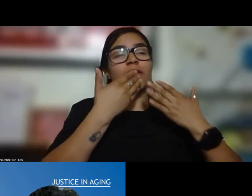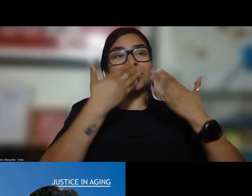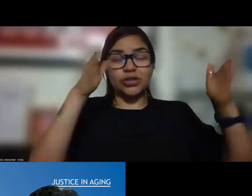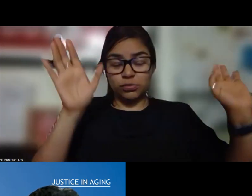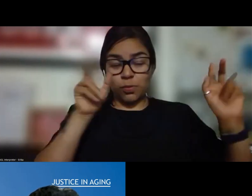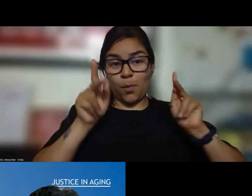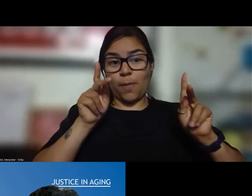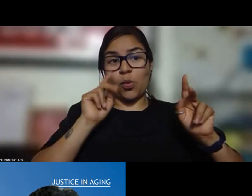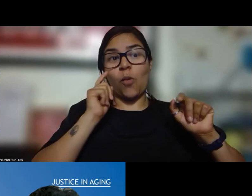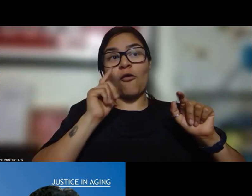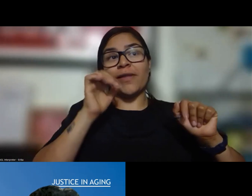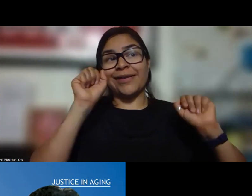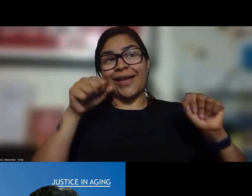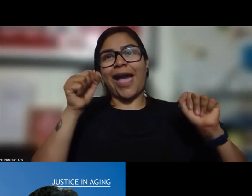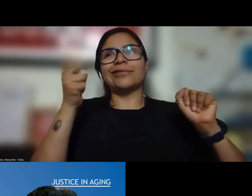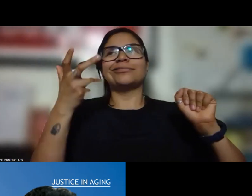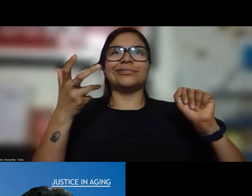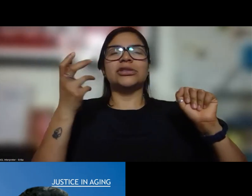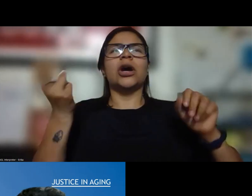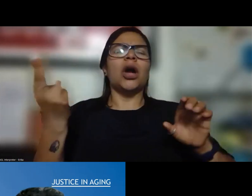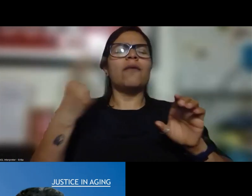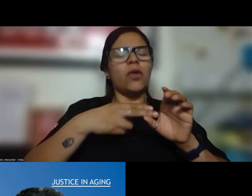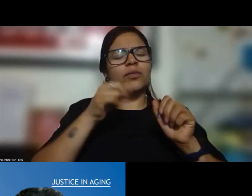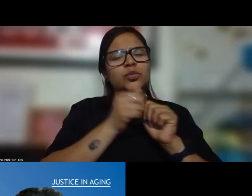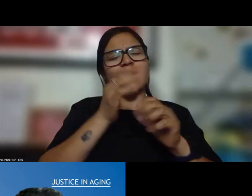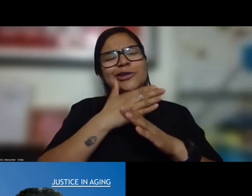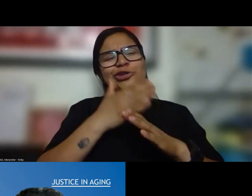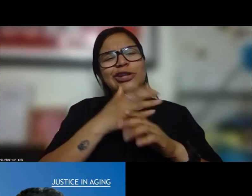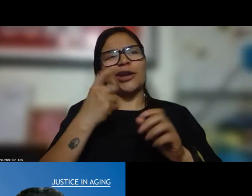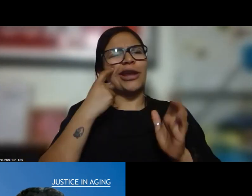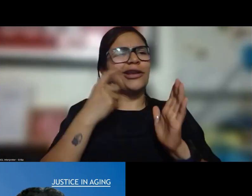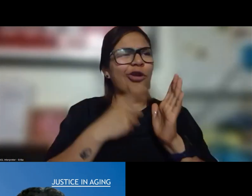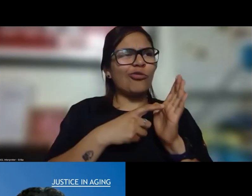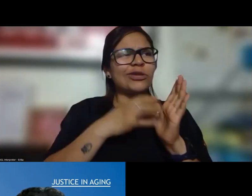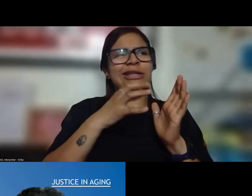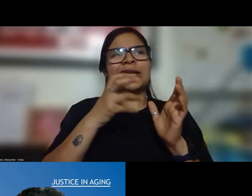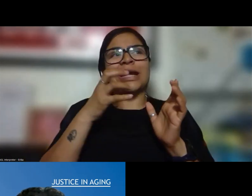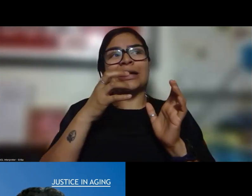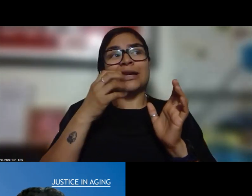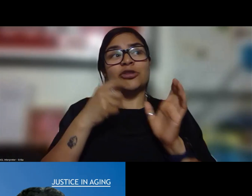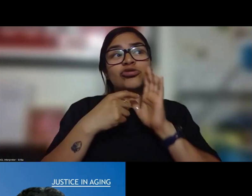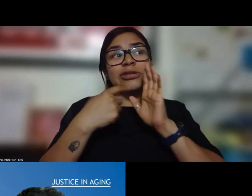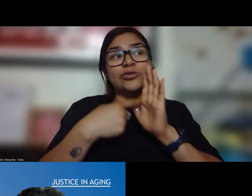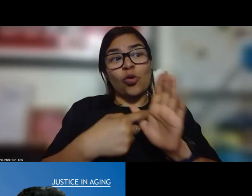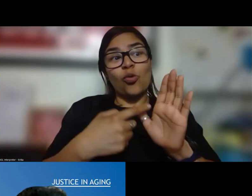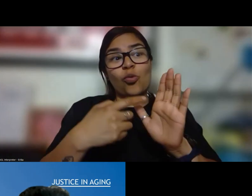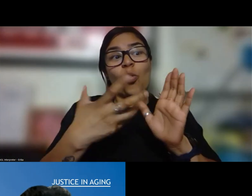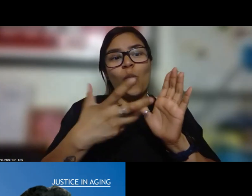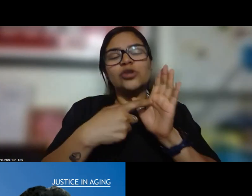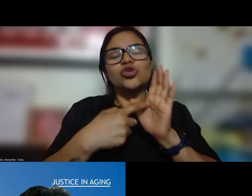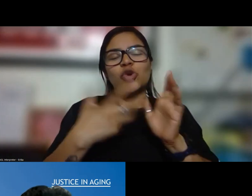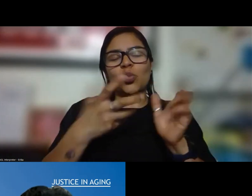population so that they too had the opportunity to be able to share and identify what their needs are in our communities.